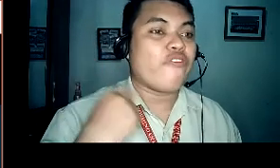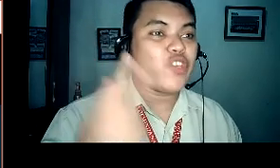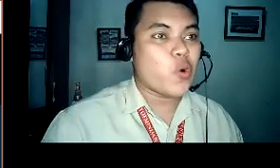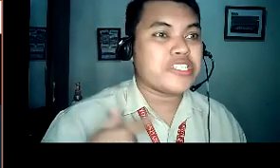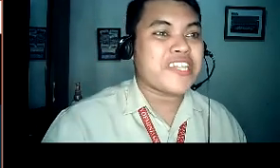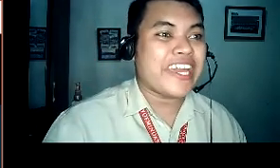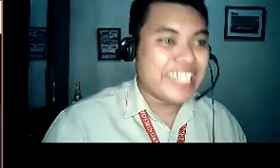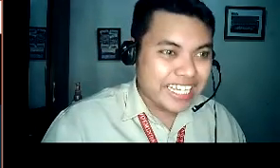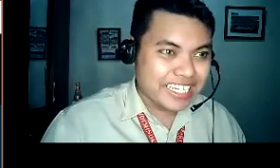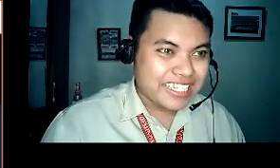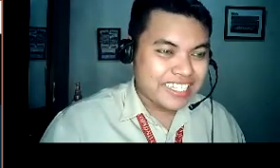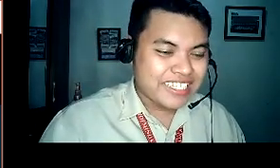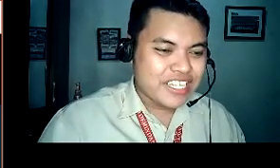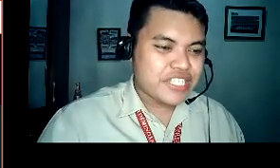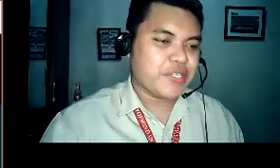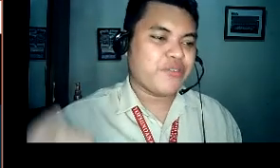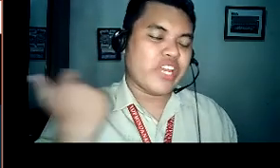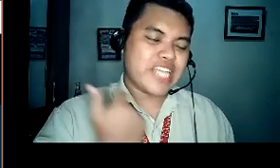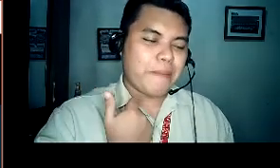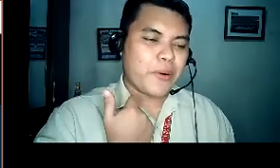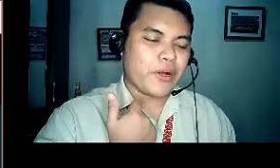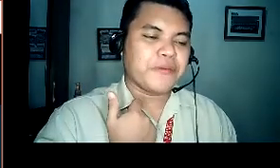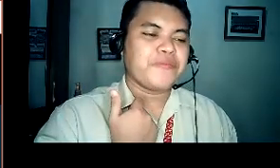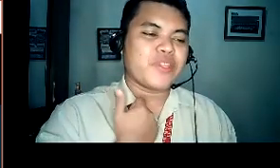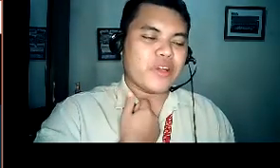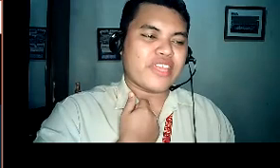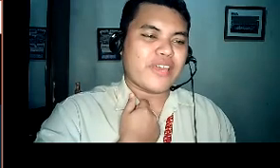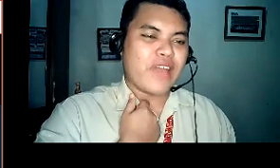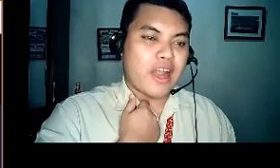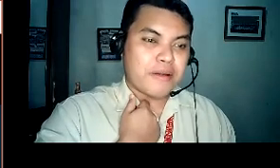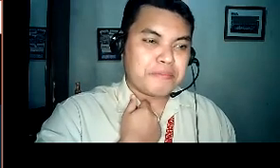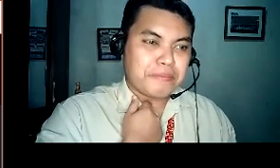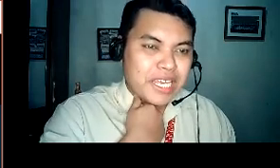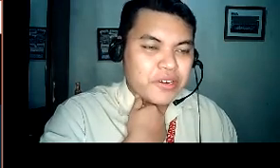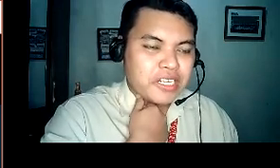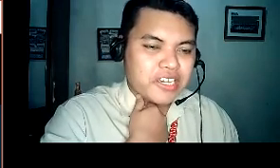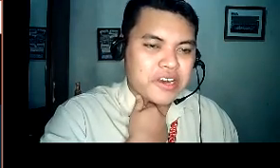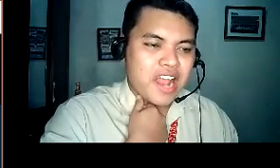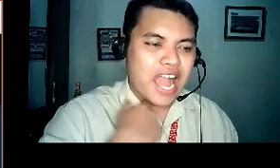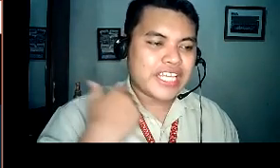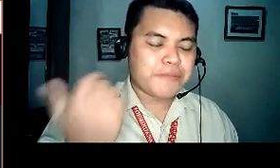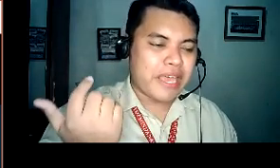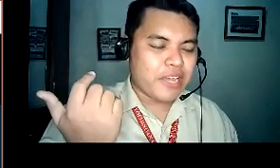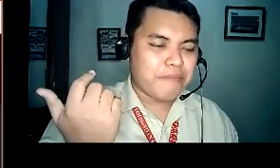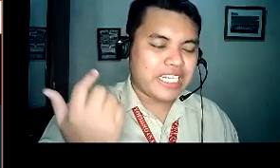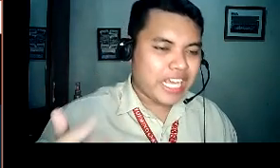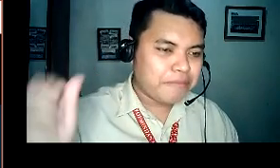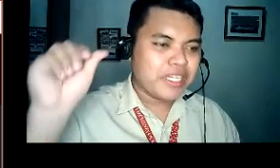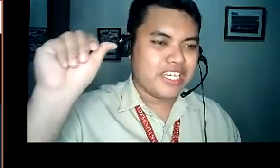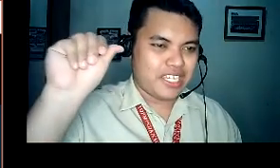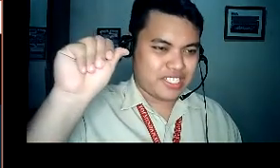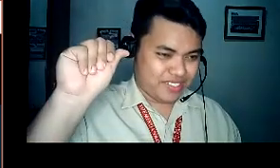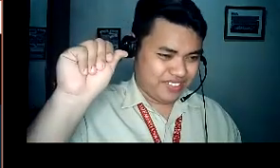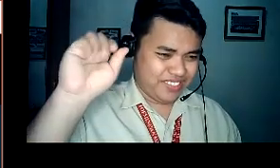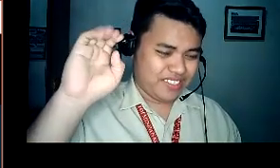comprehensibility of your signing. So for example, the one that I've made earlier, I spell out my name.